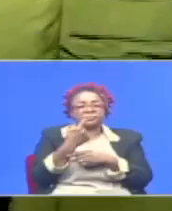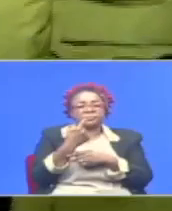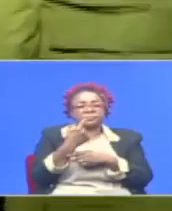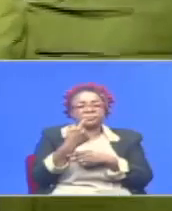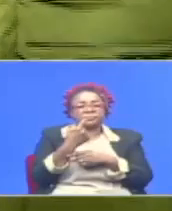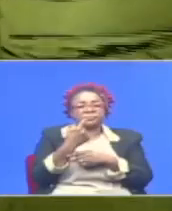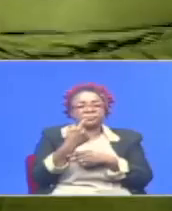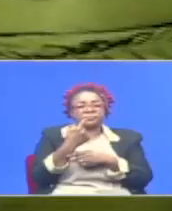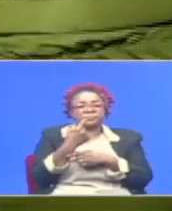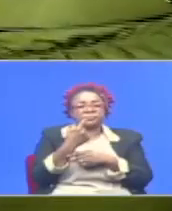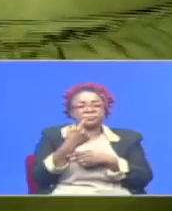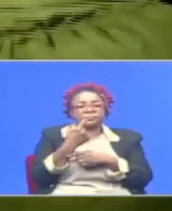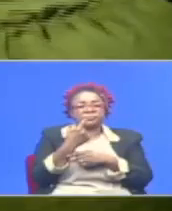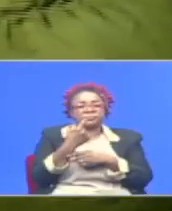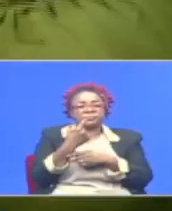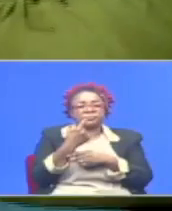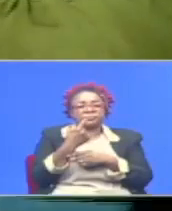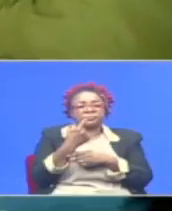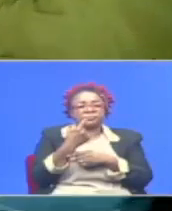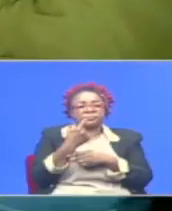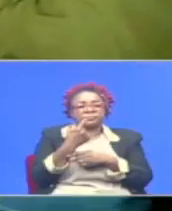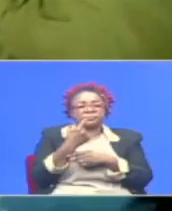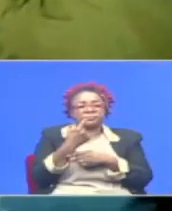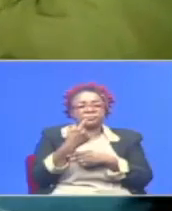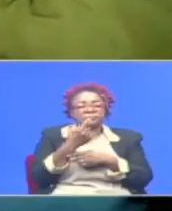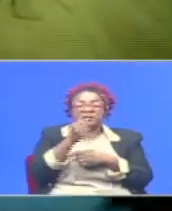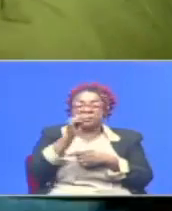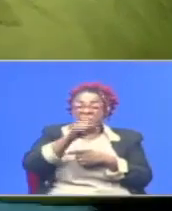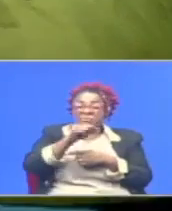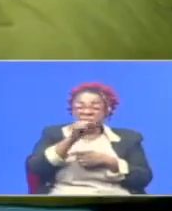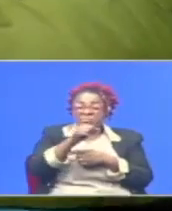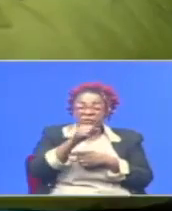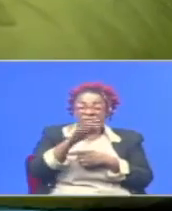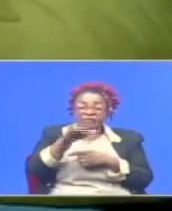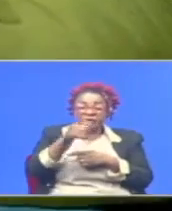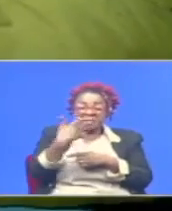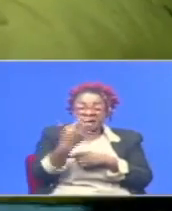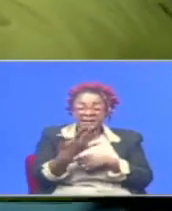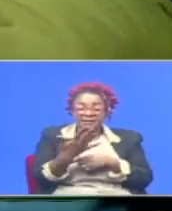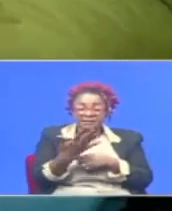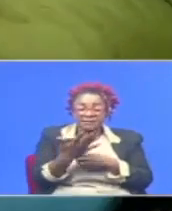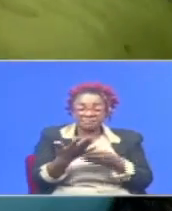hand? No. She's too shy.